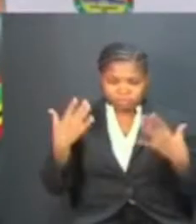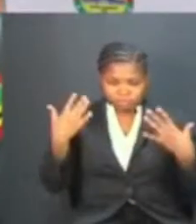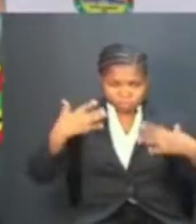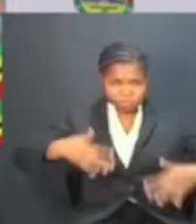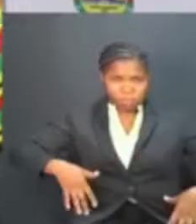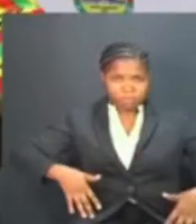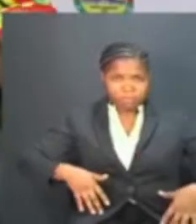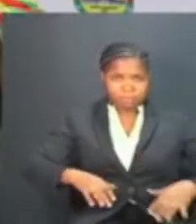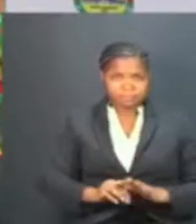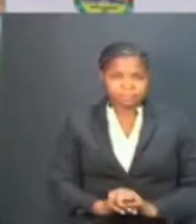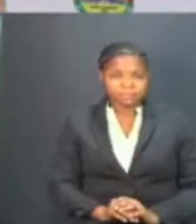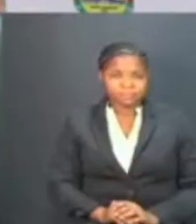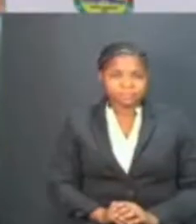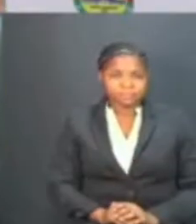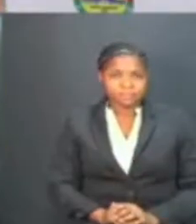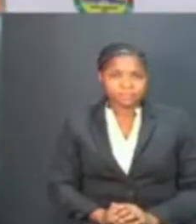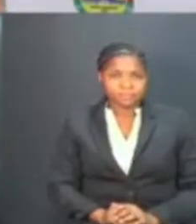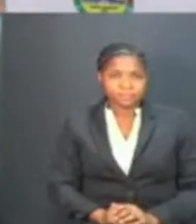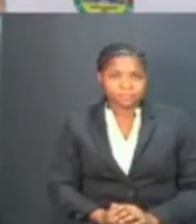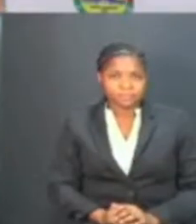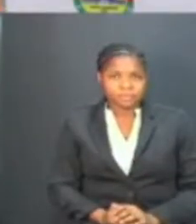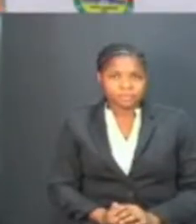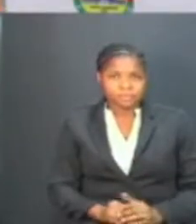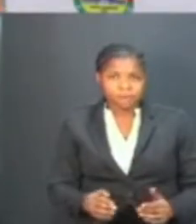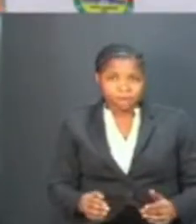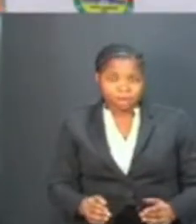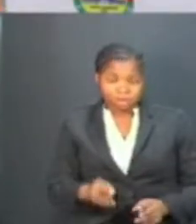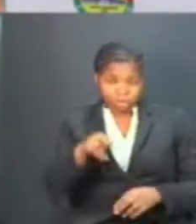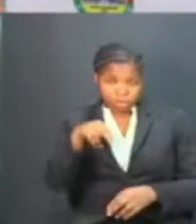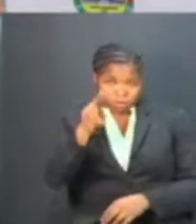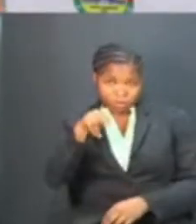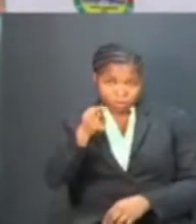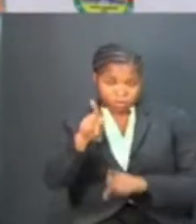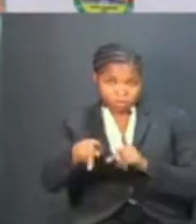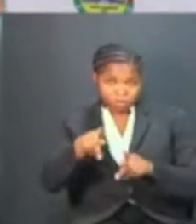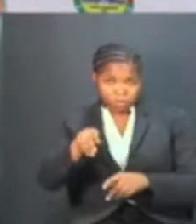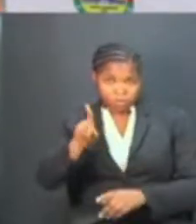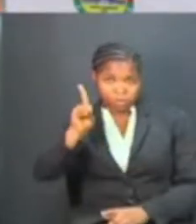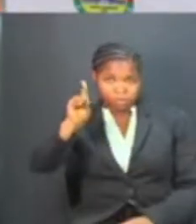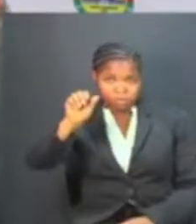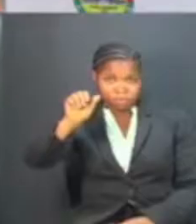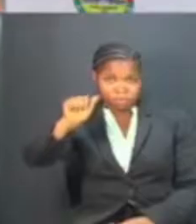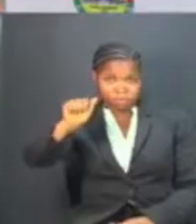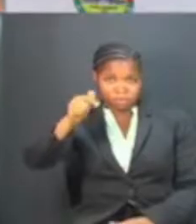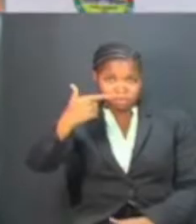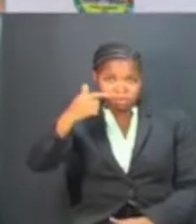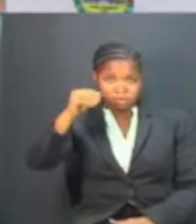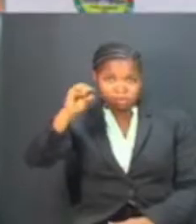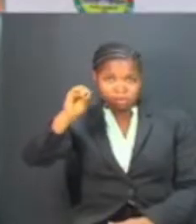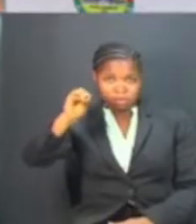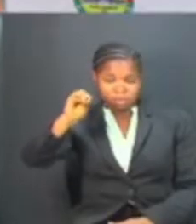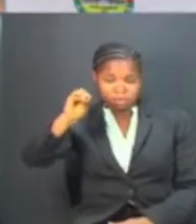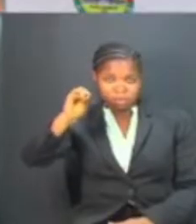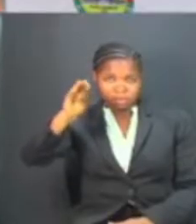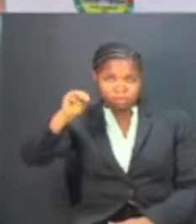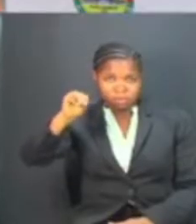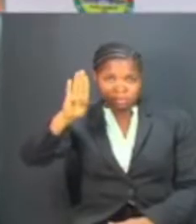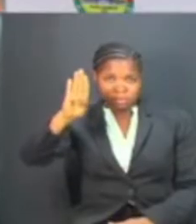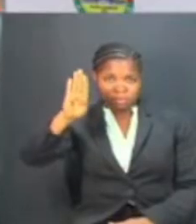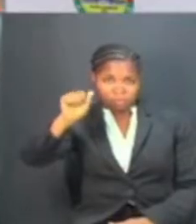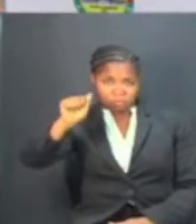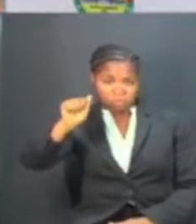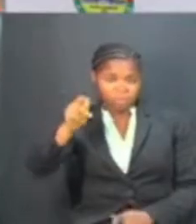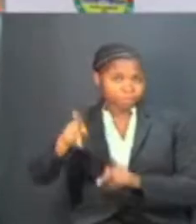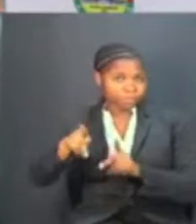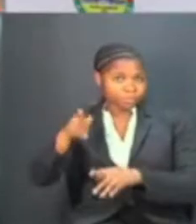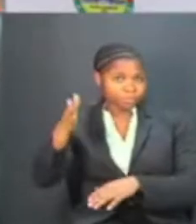it. With the Dagombas especially, they have them in so many